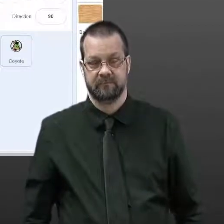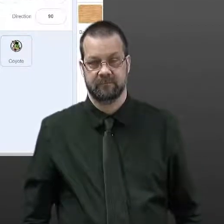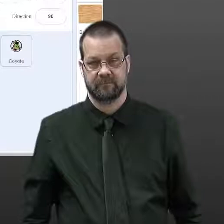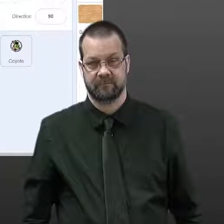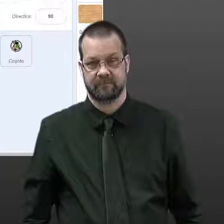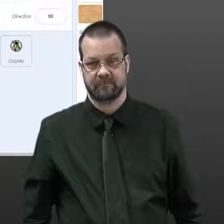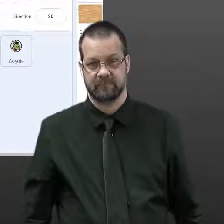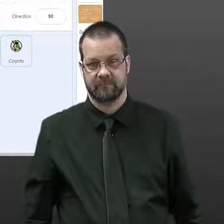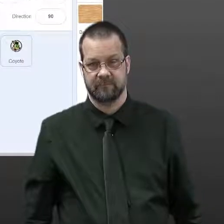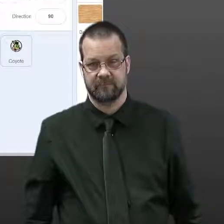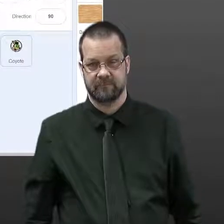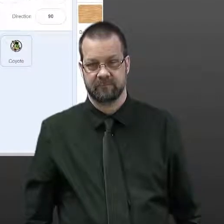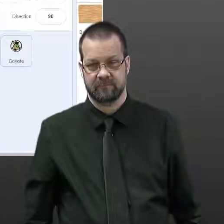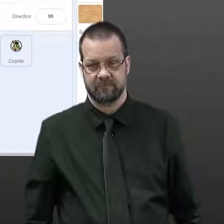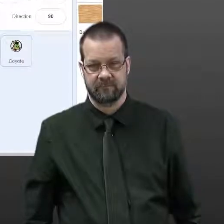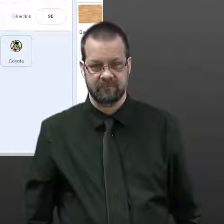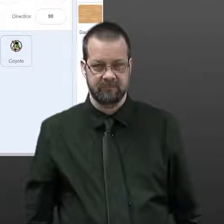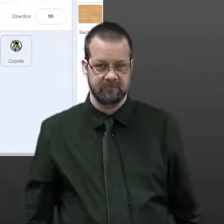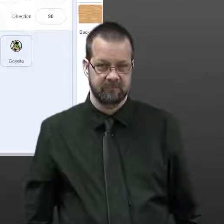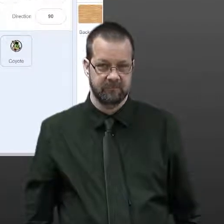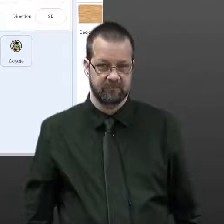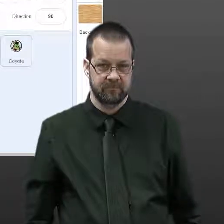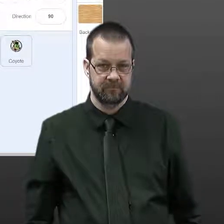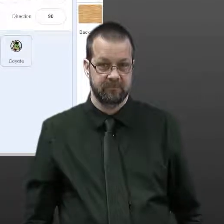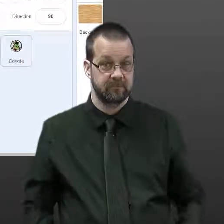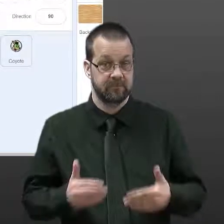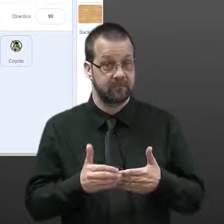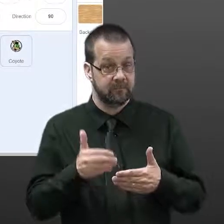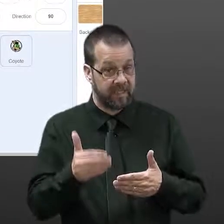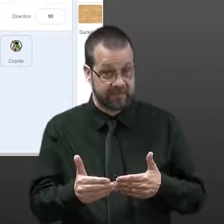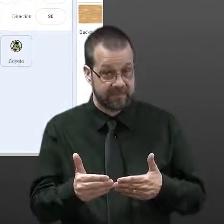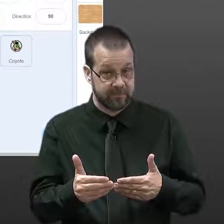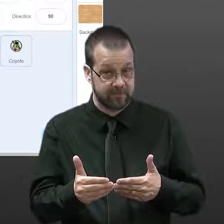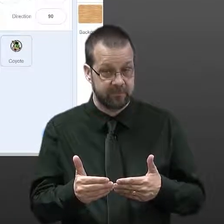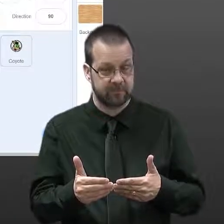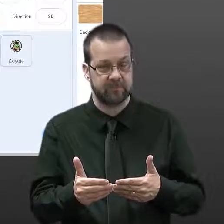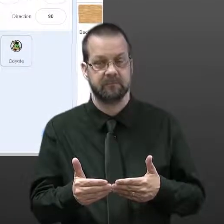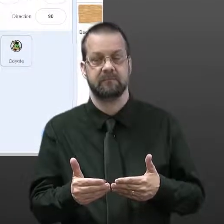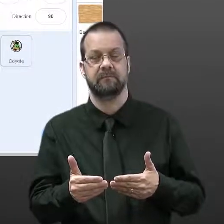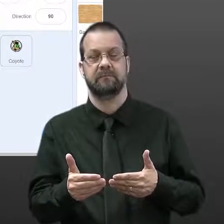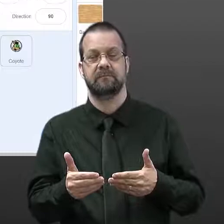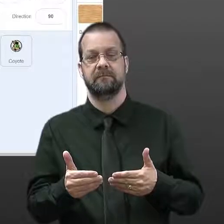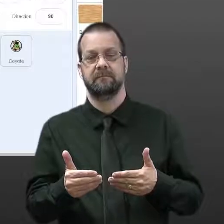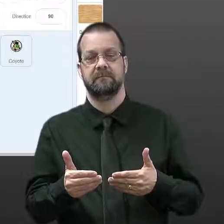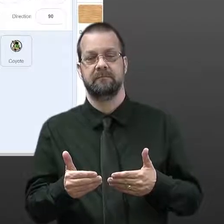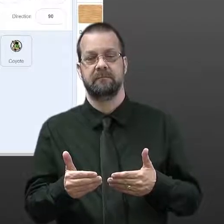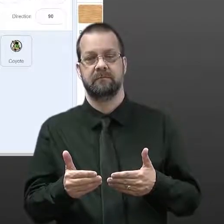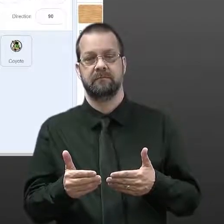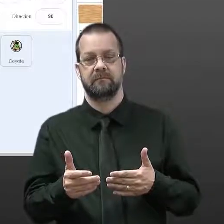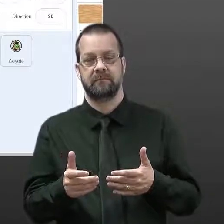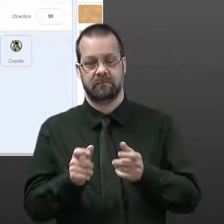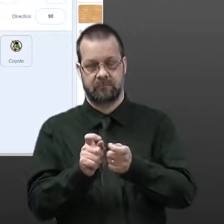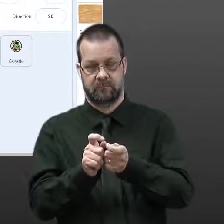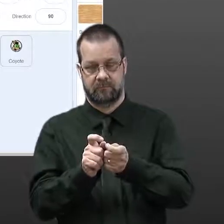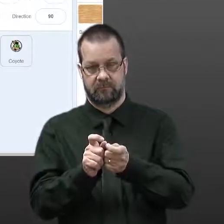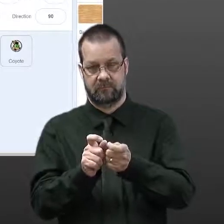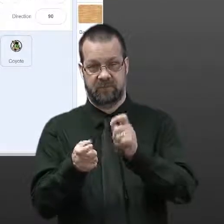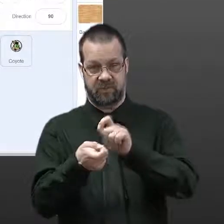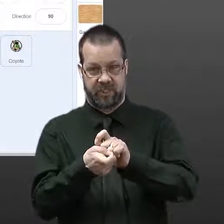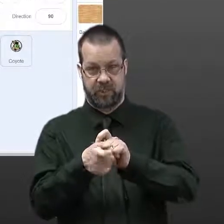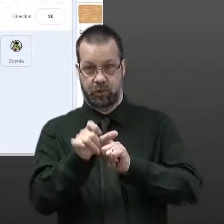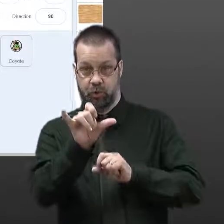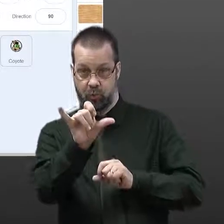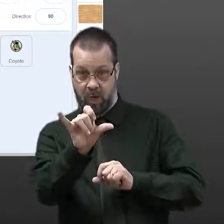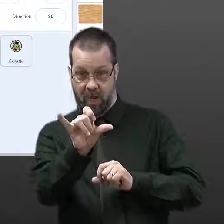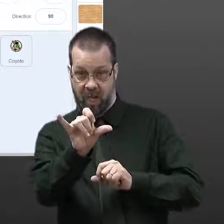change x by and the change y by blocks. The next thing that we're going to do is we are going to actually